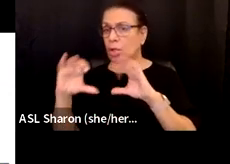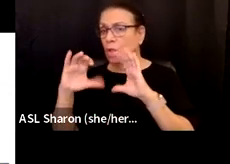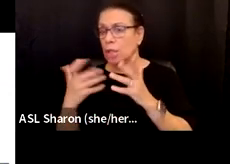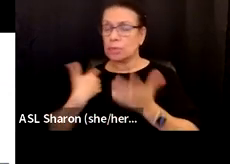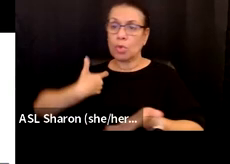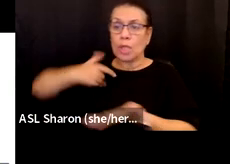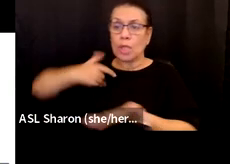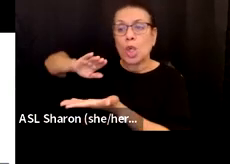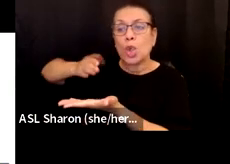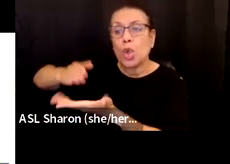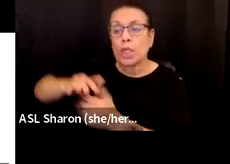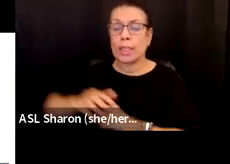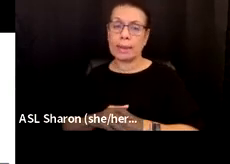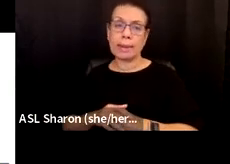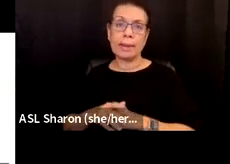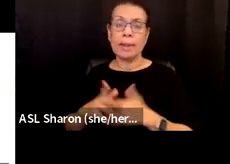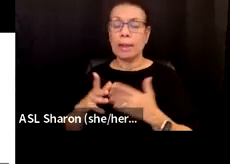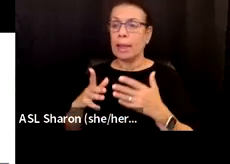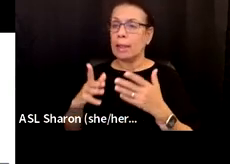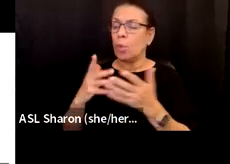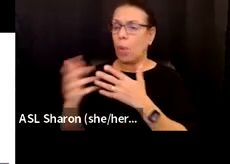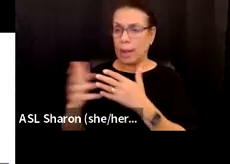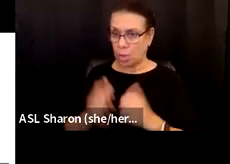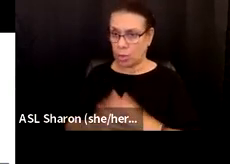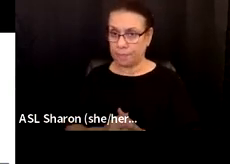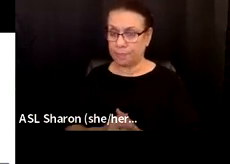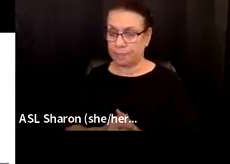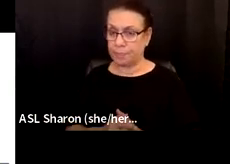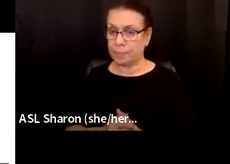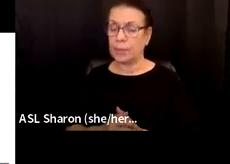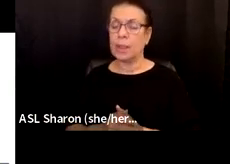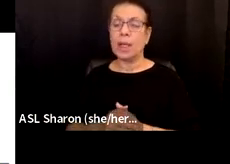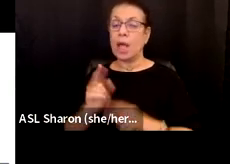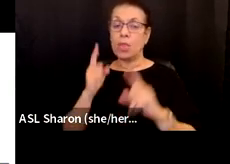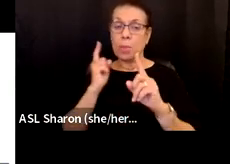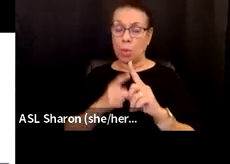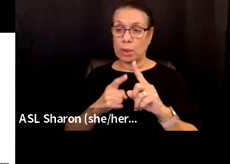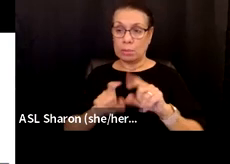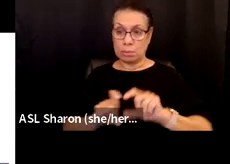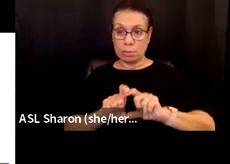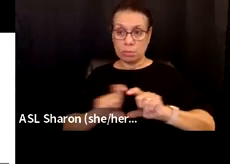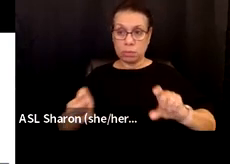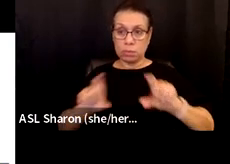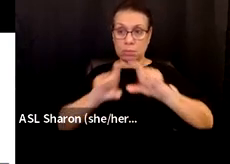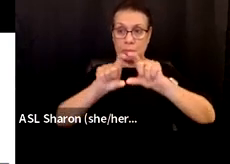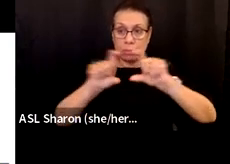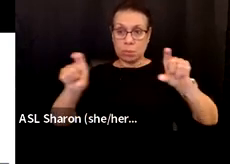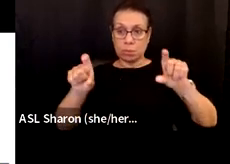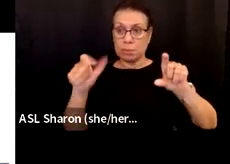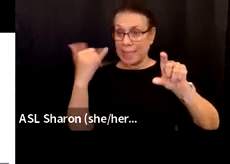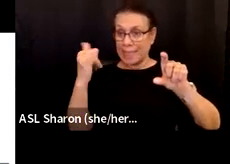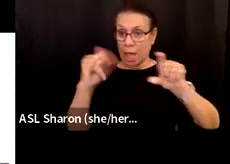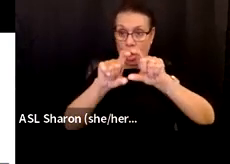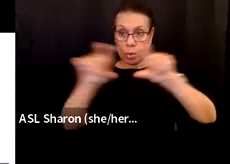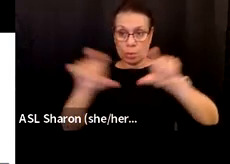arts and so we want to make sure that at the core we're providing access to mass core inclusionary practices and native